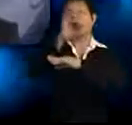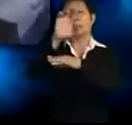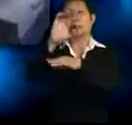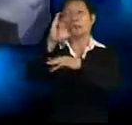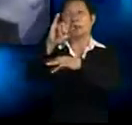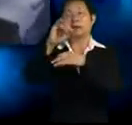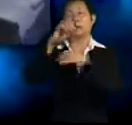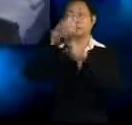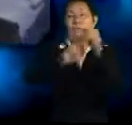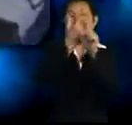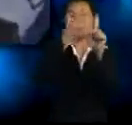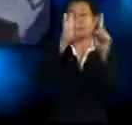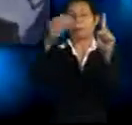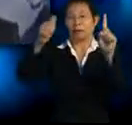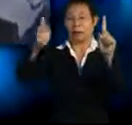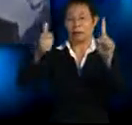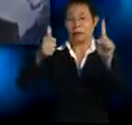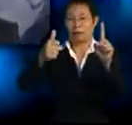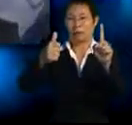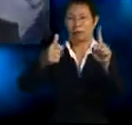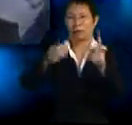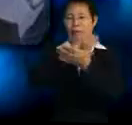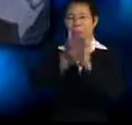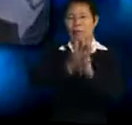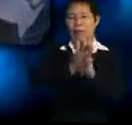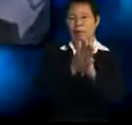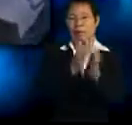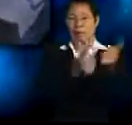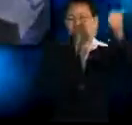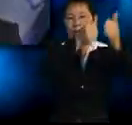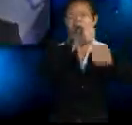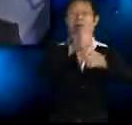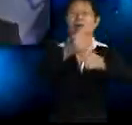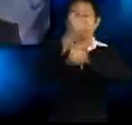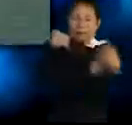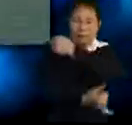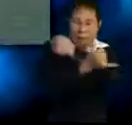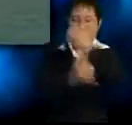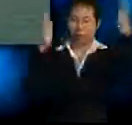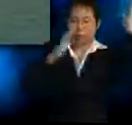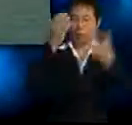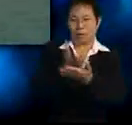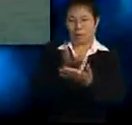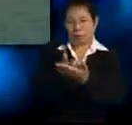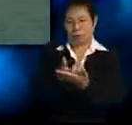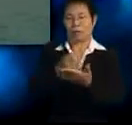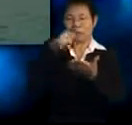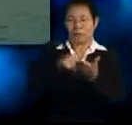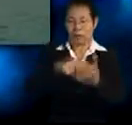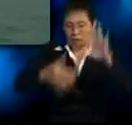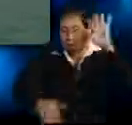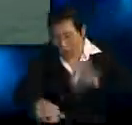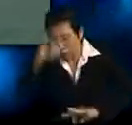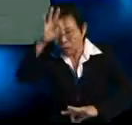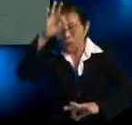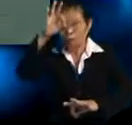The petroleum industry then quickly rose to become the mainstream of the nation's economy. This discovery